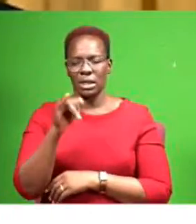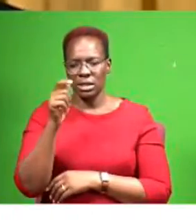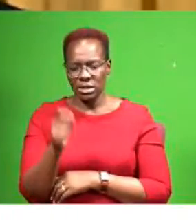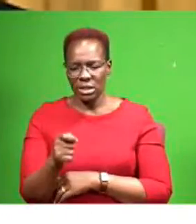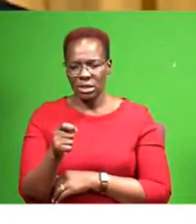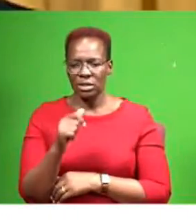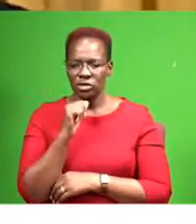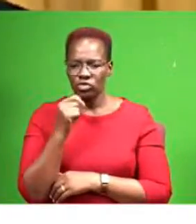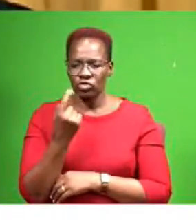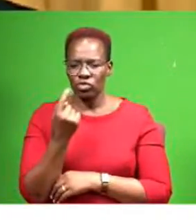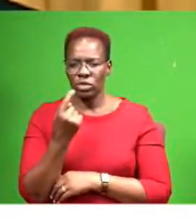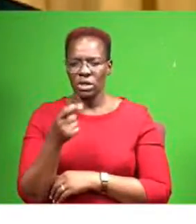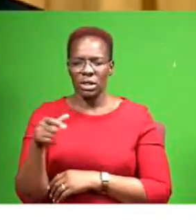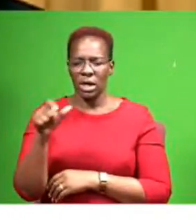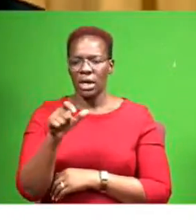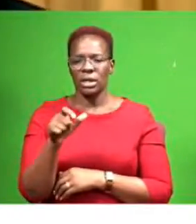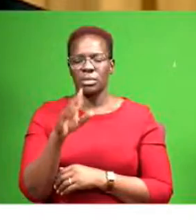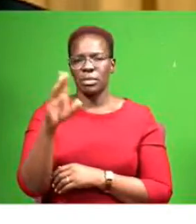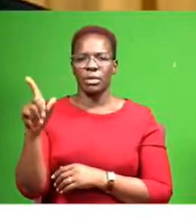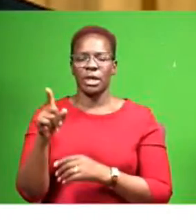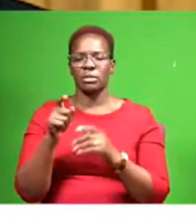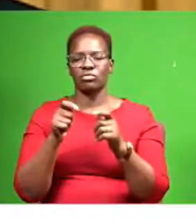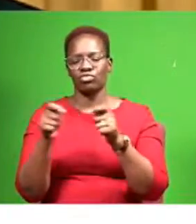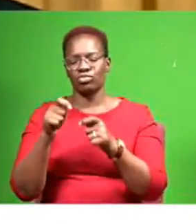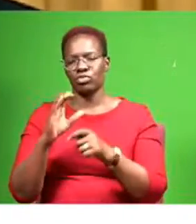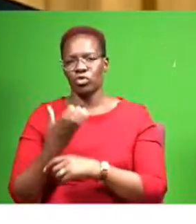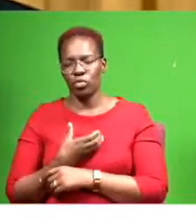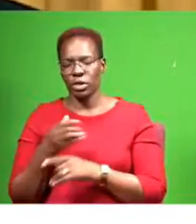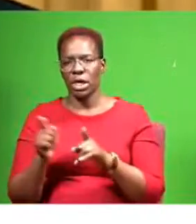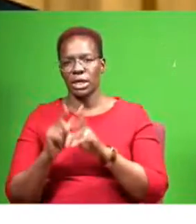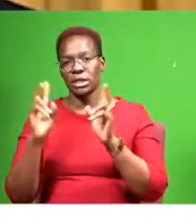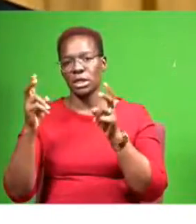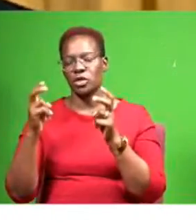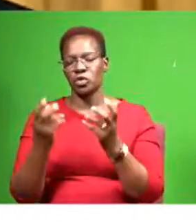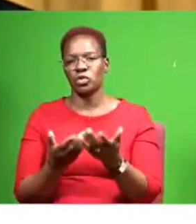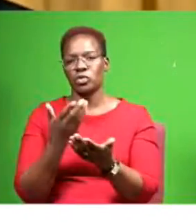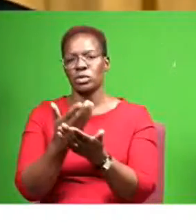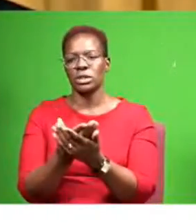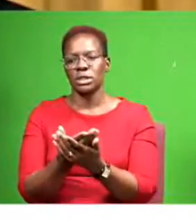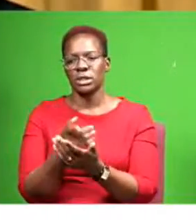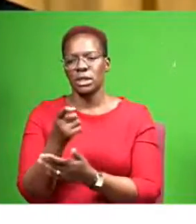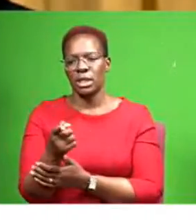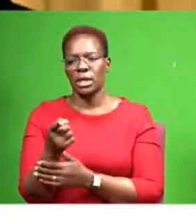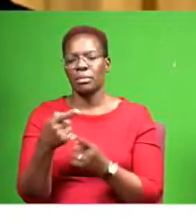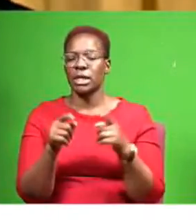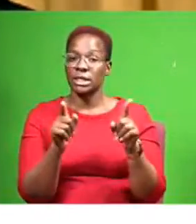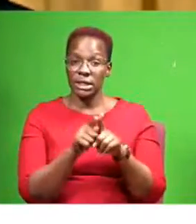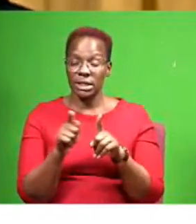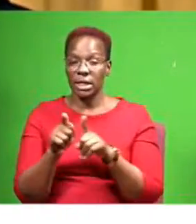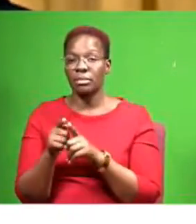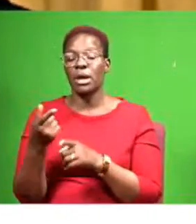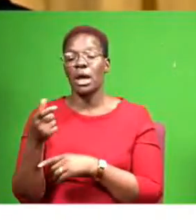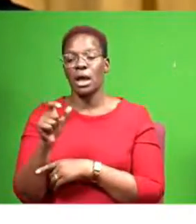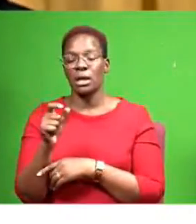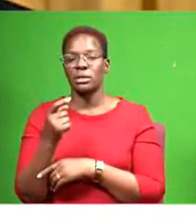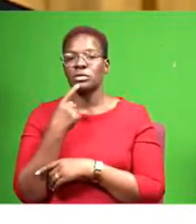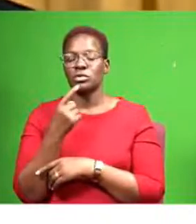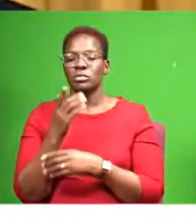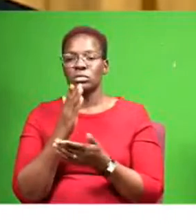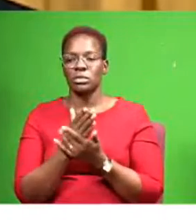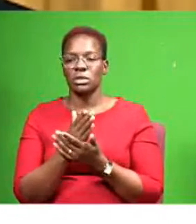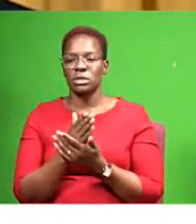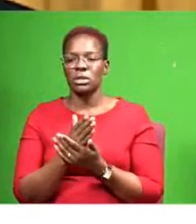in considering the legality of the BBI Steering Committee as the issue was res judicata, but also erred in finding that the BBI Steering Committee